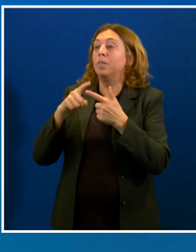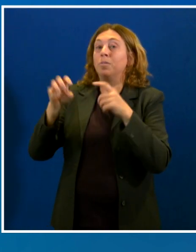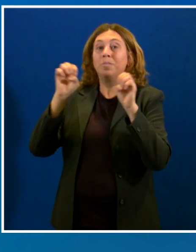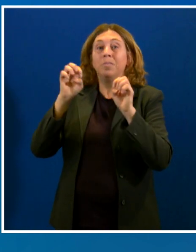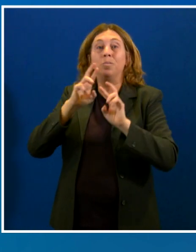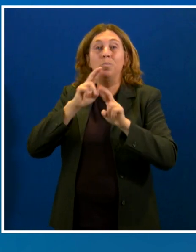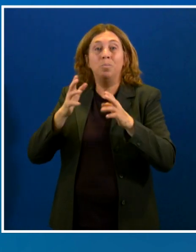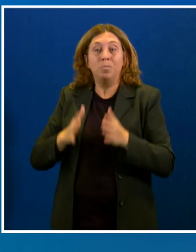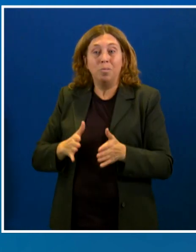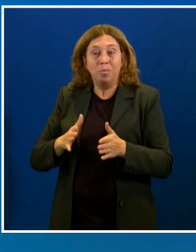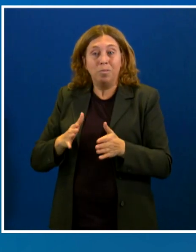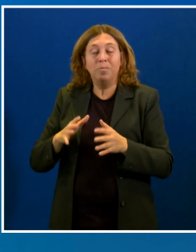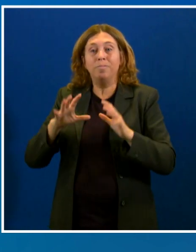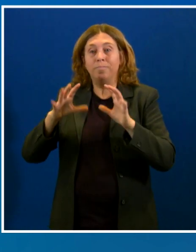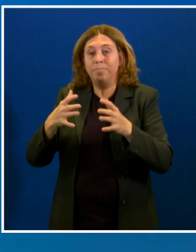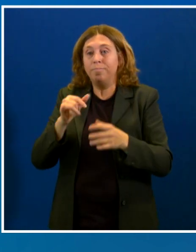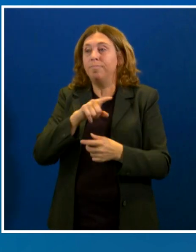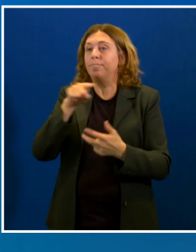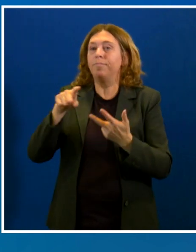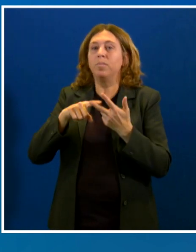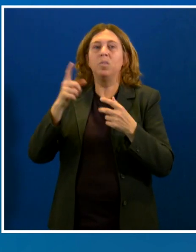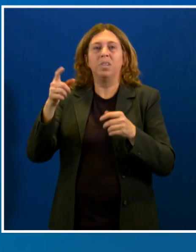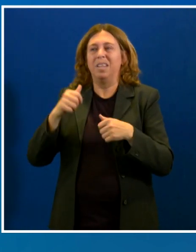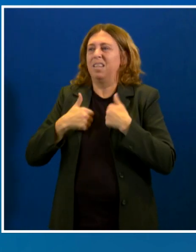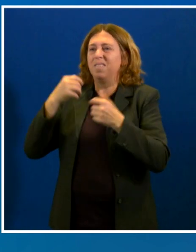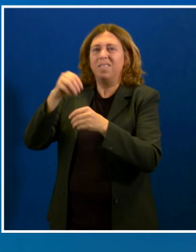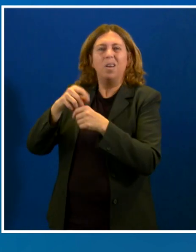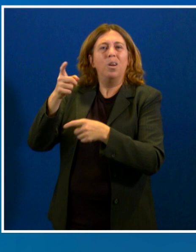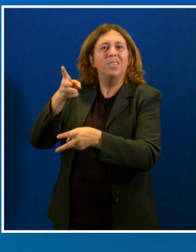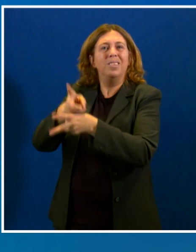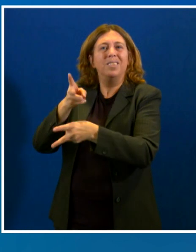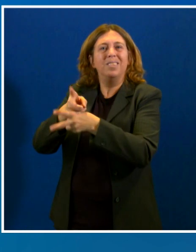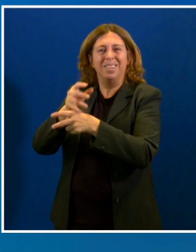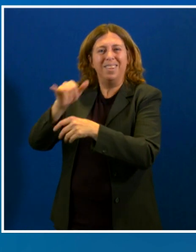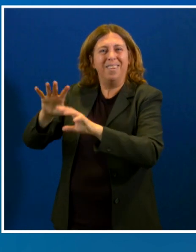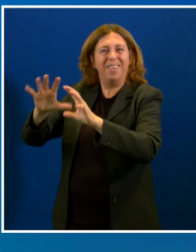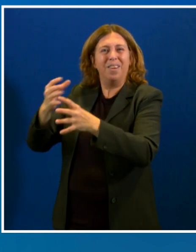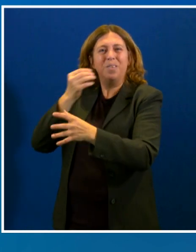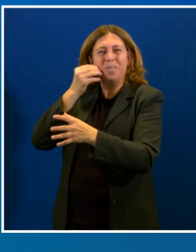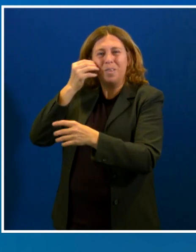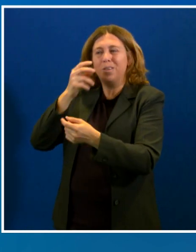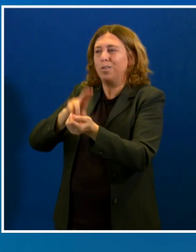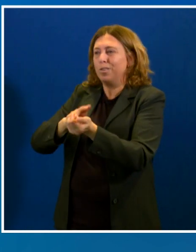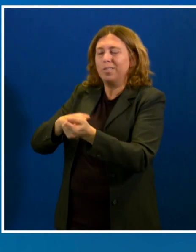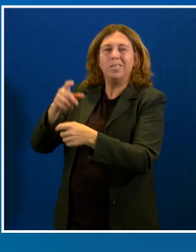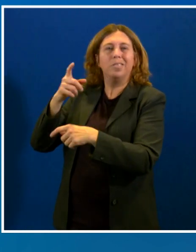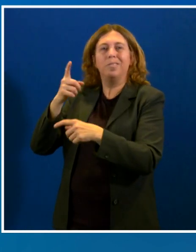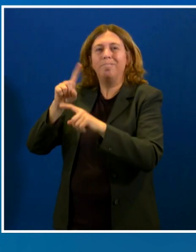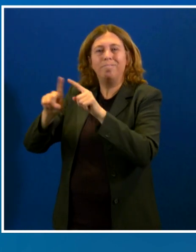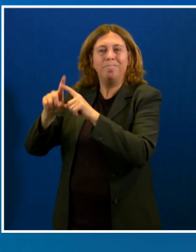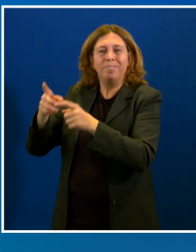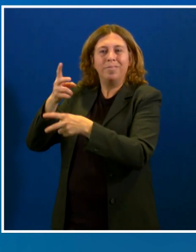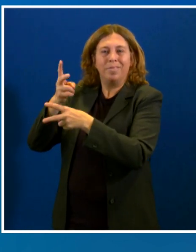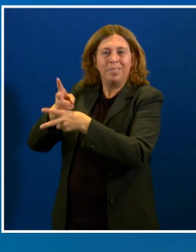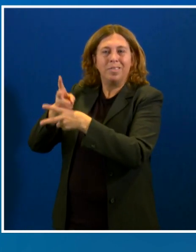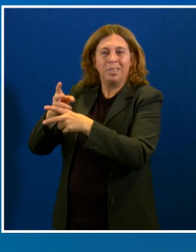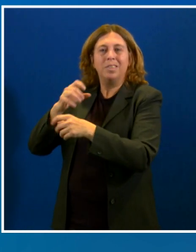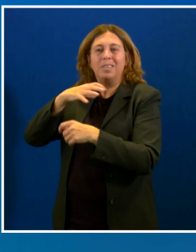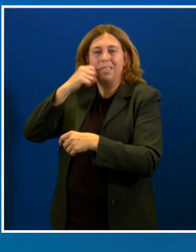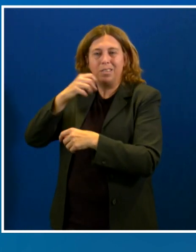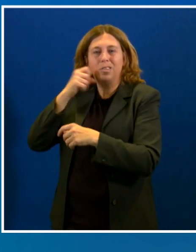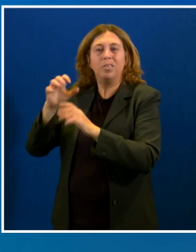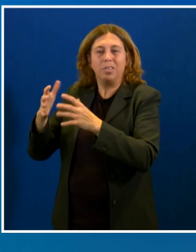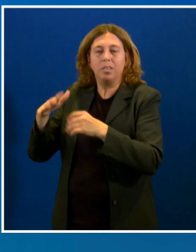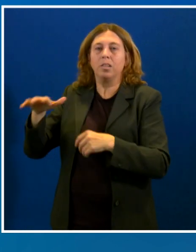work in long-term care facilities, all individuals 65 and older, but also people 50